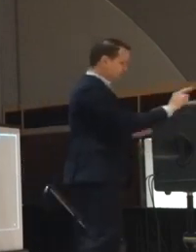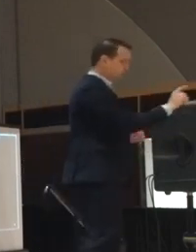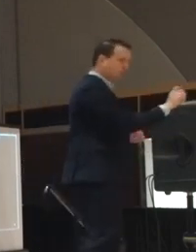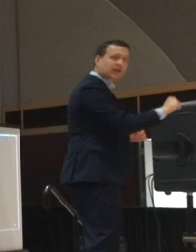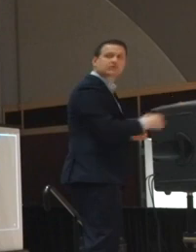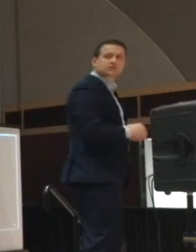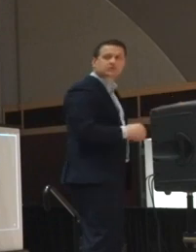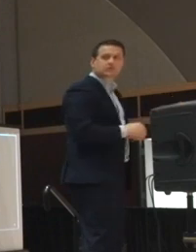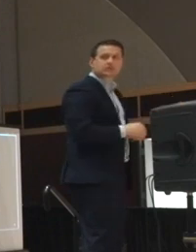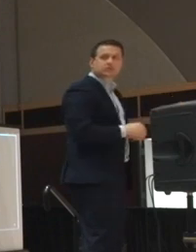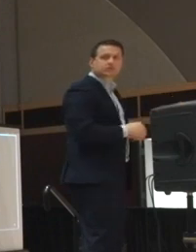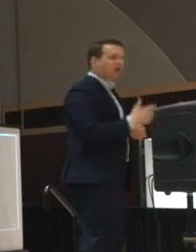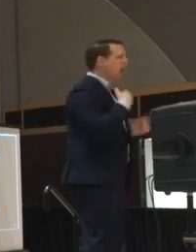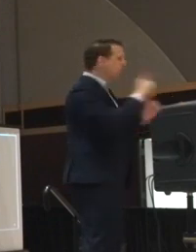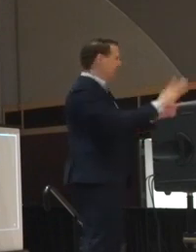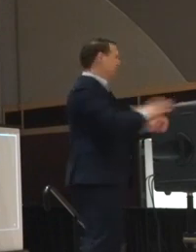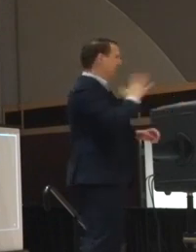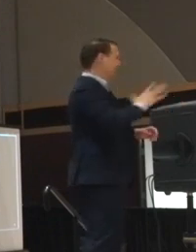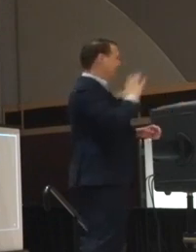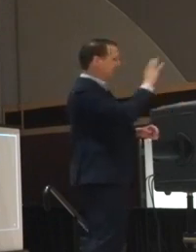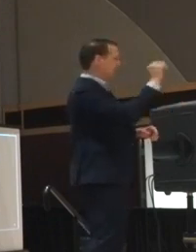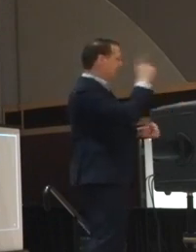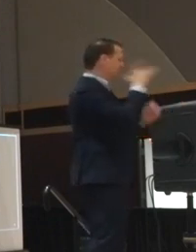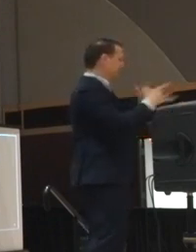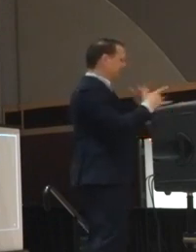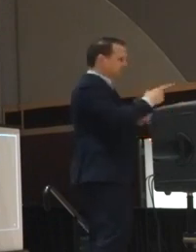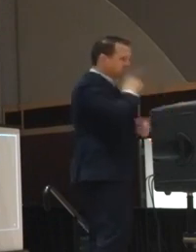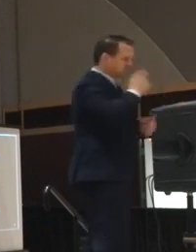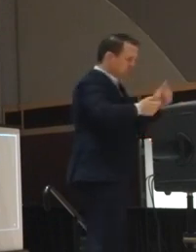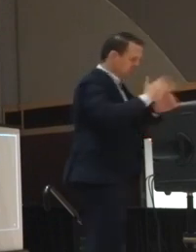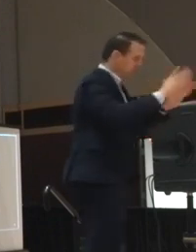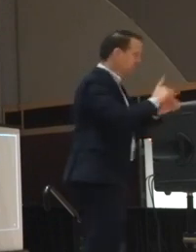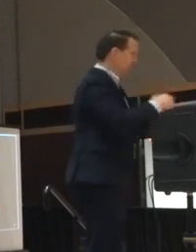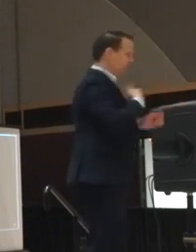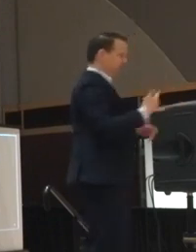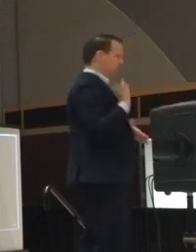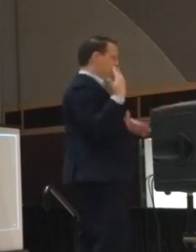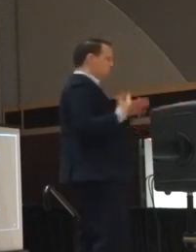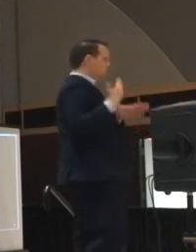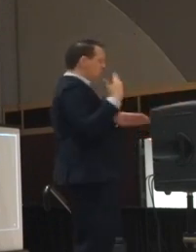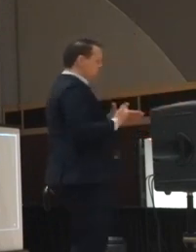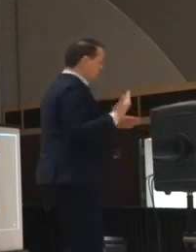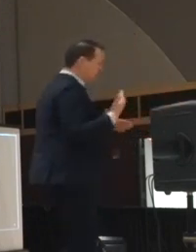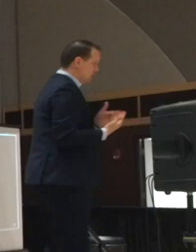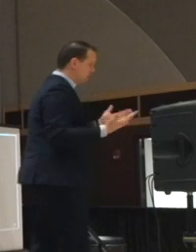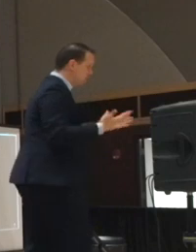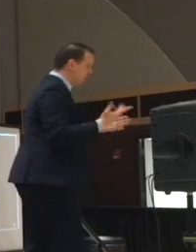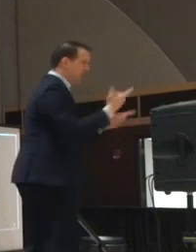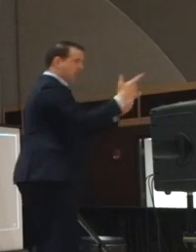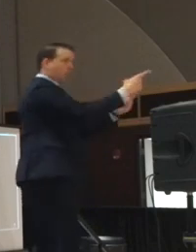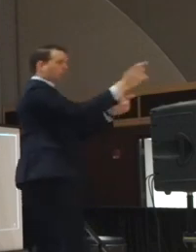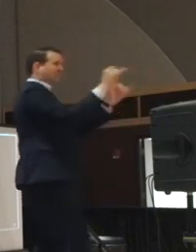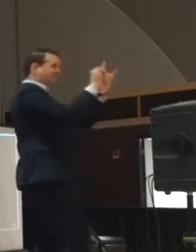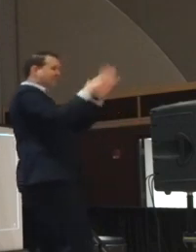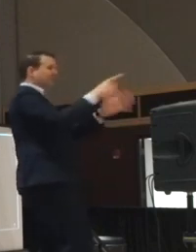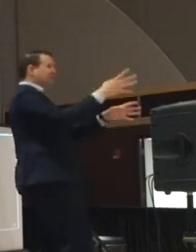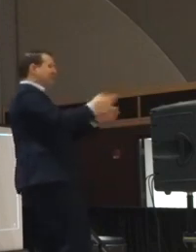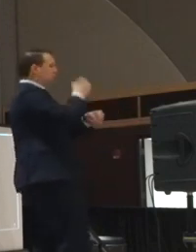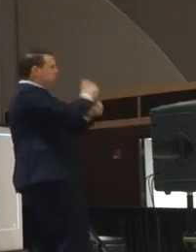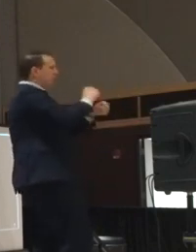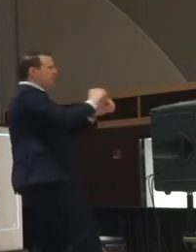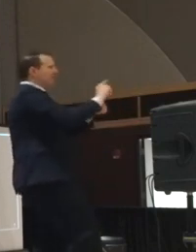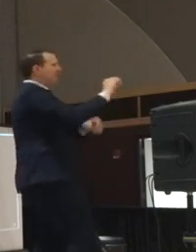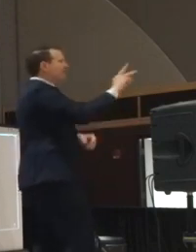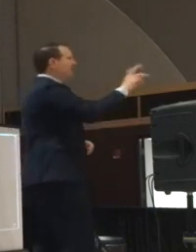went to a real fancy-dancy tech company. I'm not going to say where it was, but it really annoyed me that the big engineers, they get jobs in the